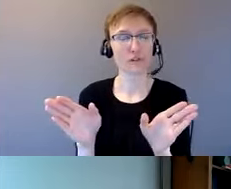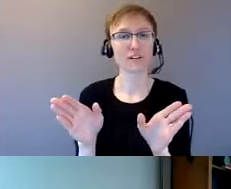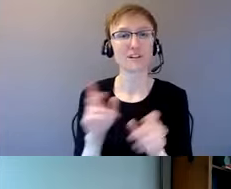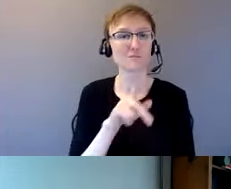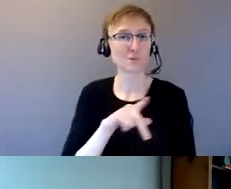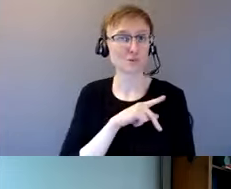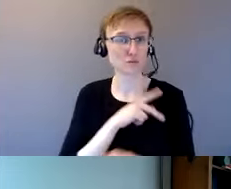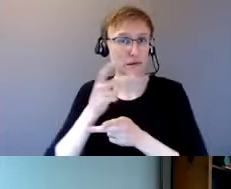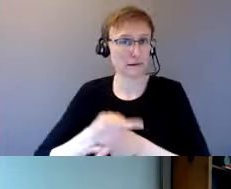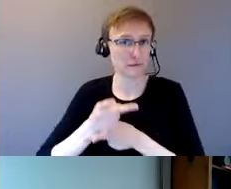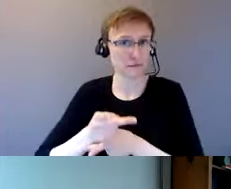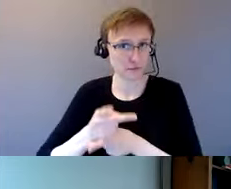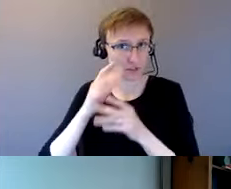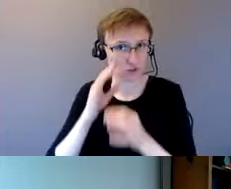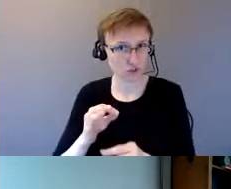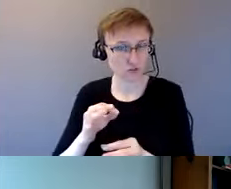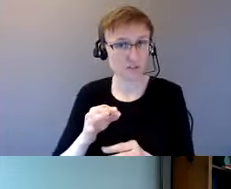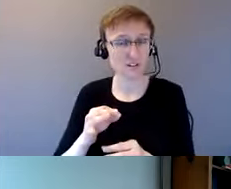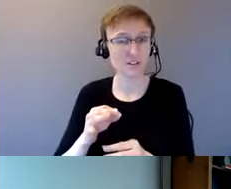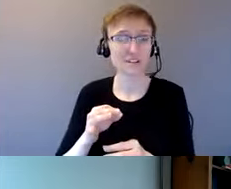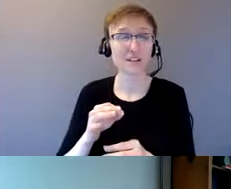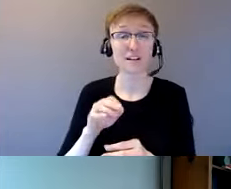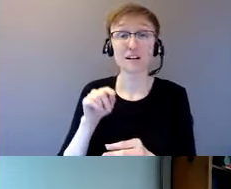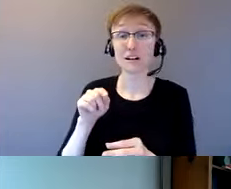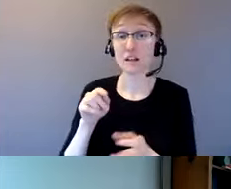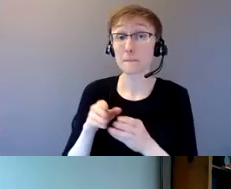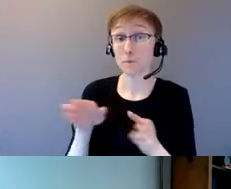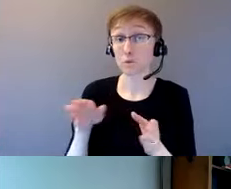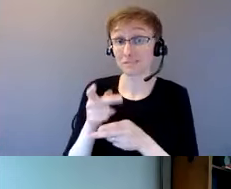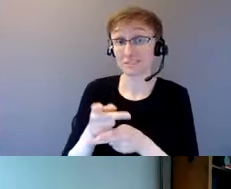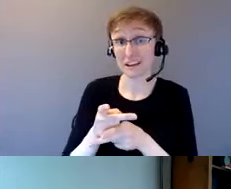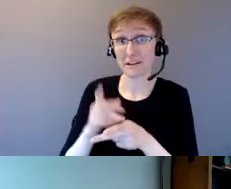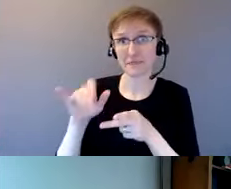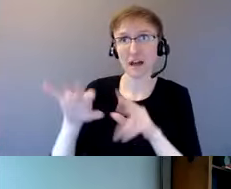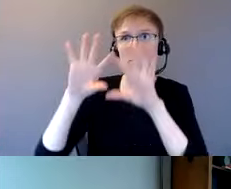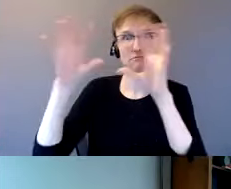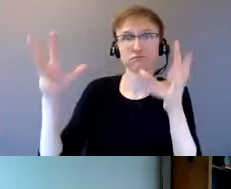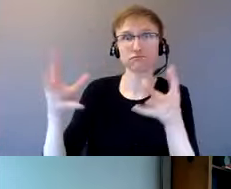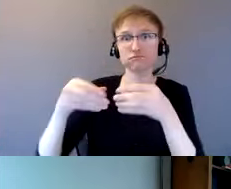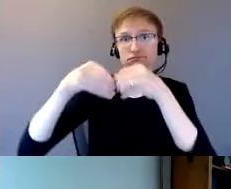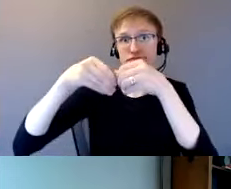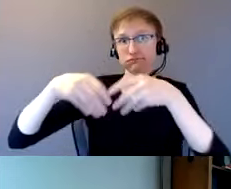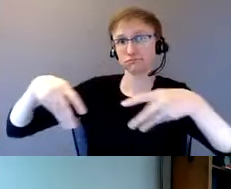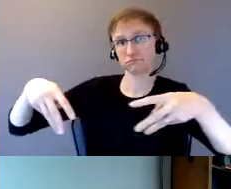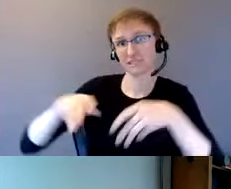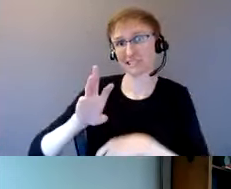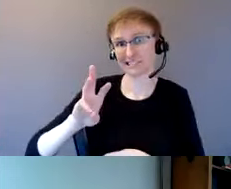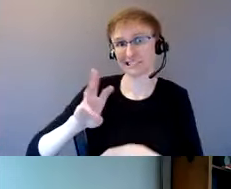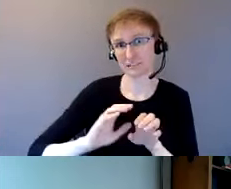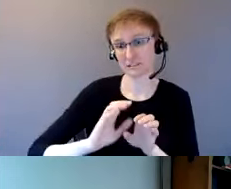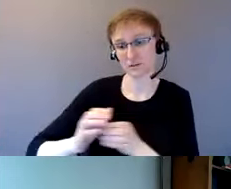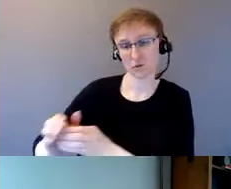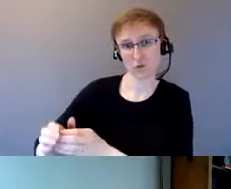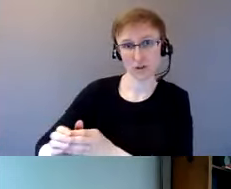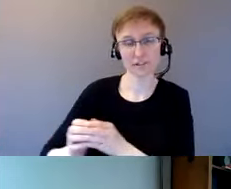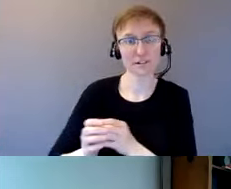care decisions. Now, personal care decisions is an umbrella term that has 6 categories under it. So it has